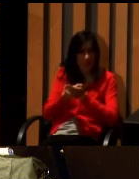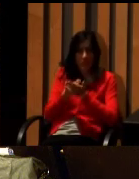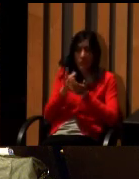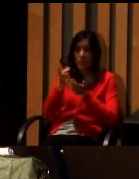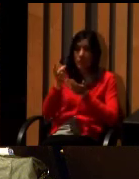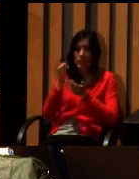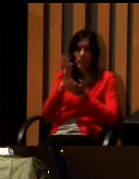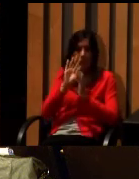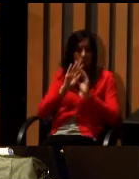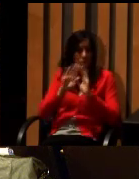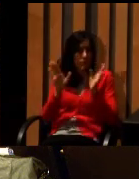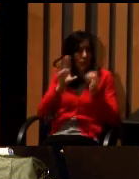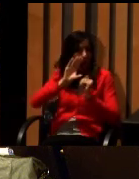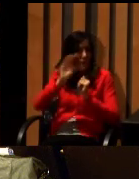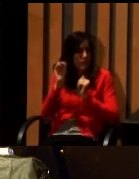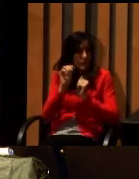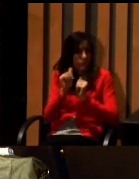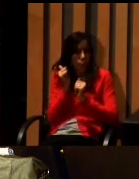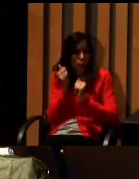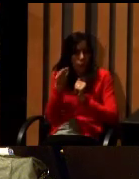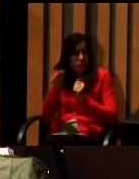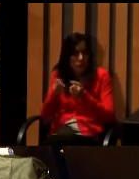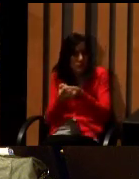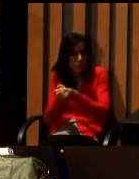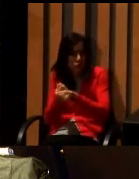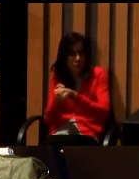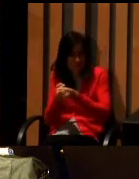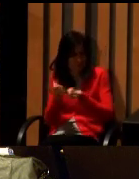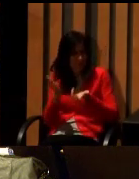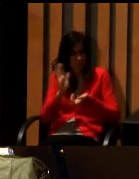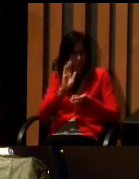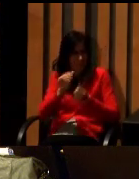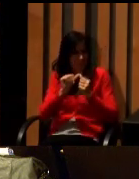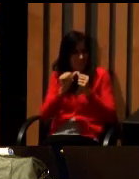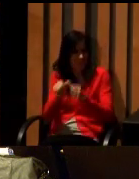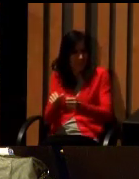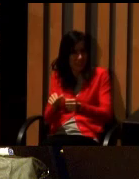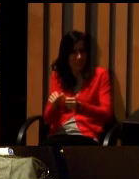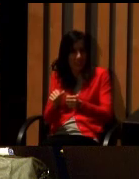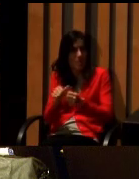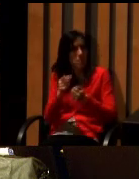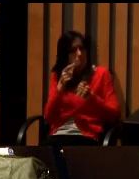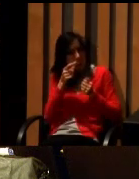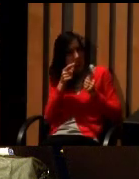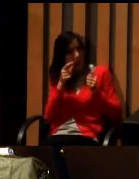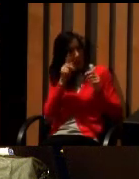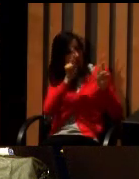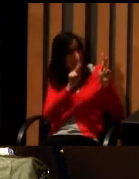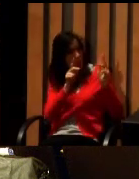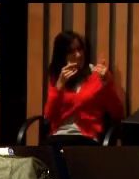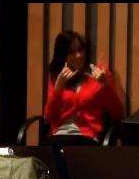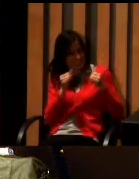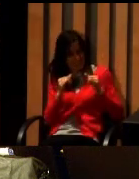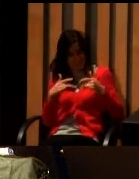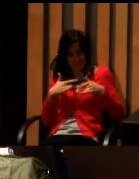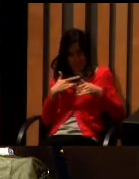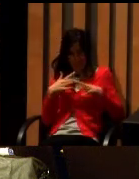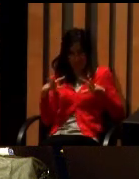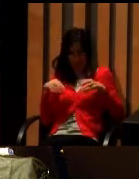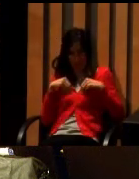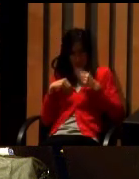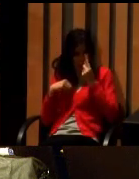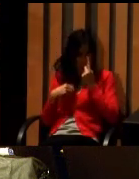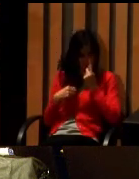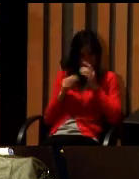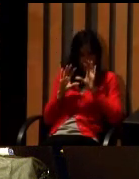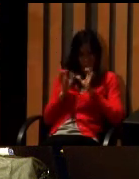to the games. It's not about money. It's about the last group that the dominant culture feels that they own lock, stock, and barrel, and they can